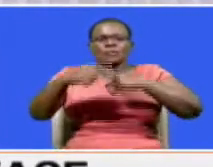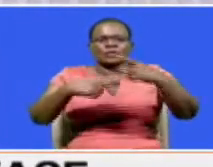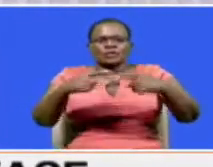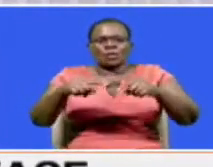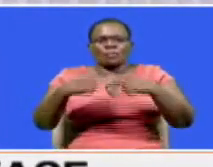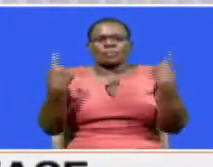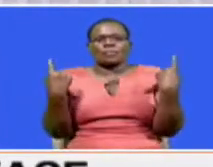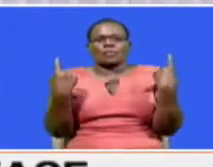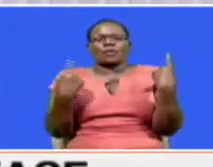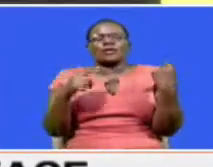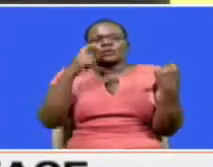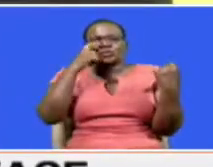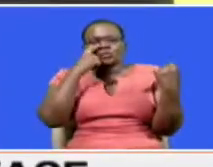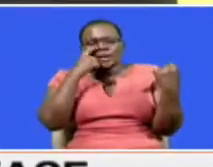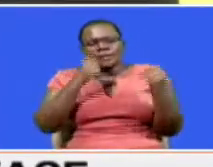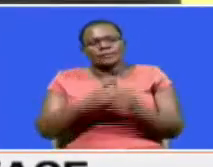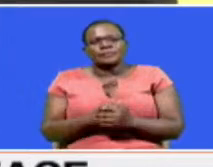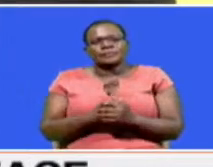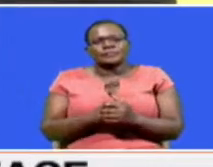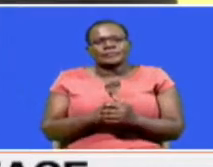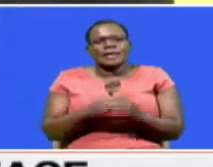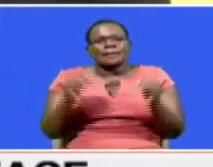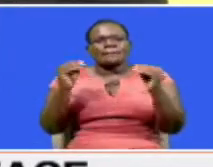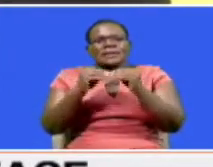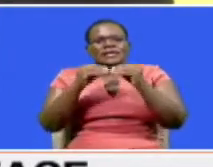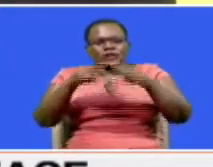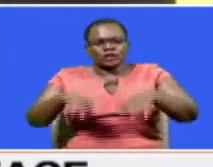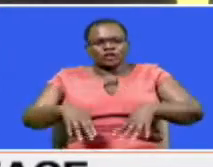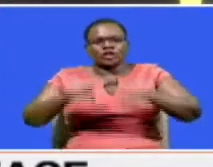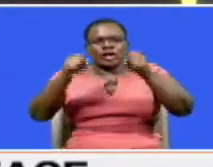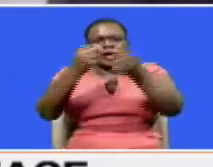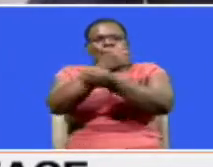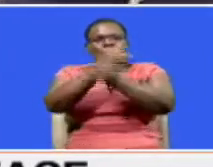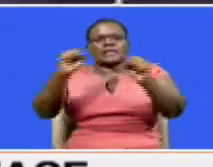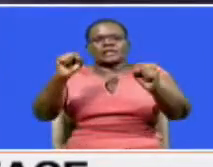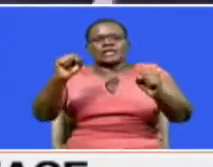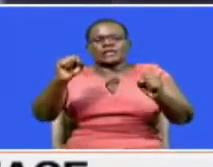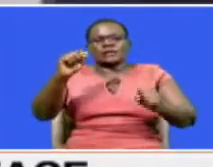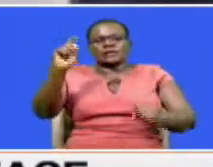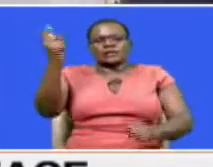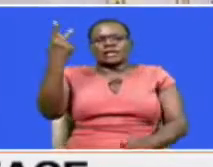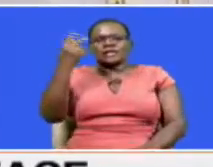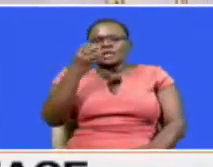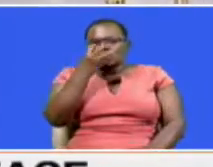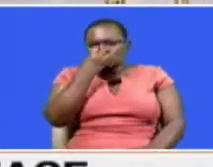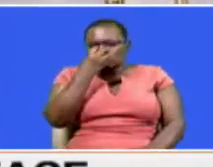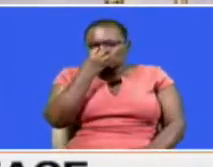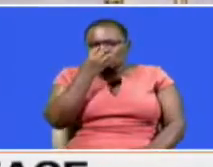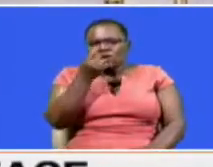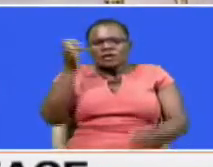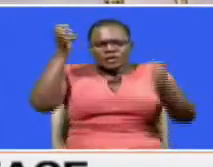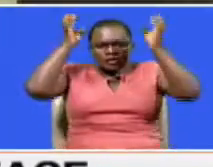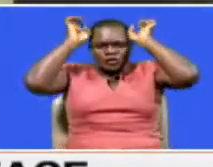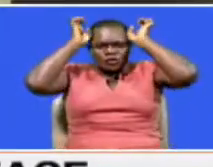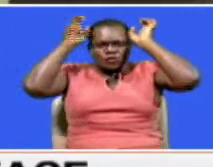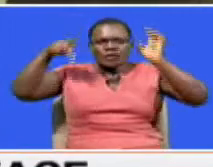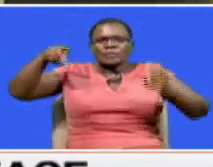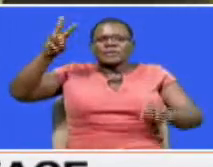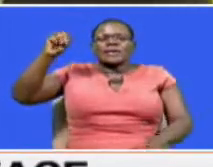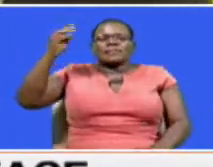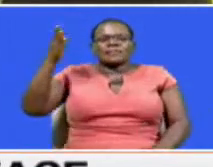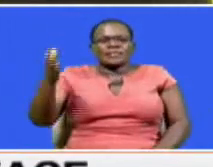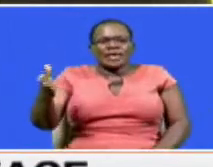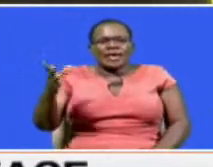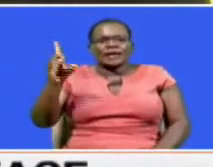the conflict-torn Sudan. The meeting, chaired by Kenya's President William Ruto and attended by Ethiopia's Prime Minister Abiy